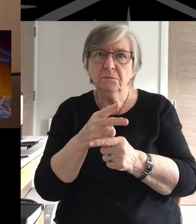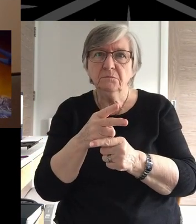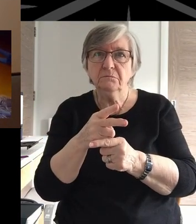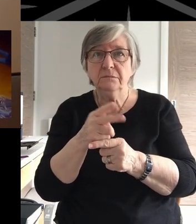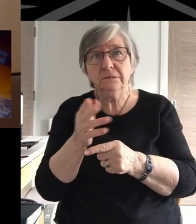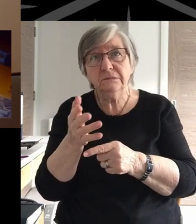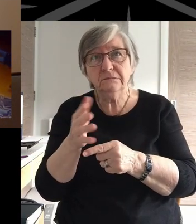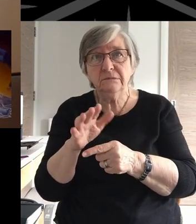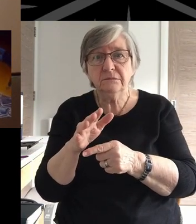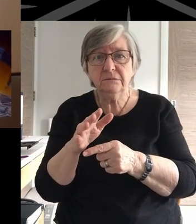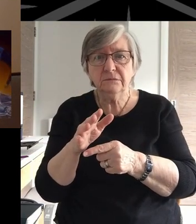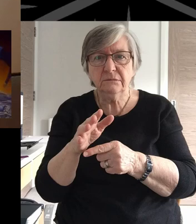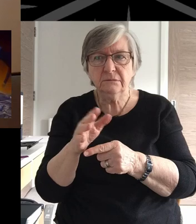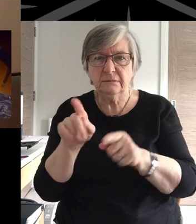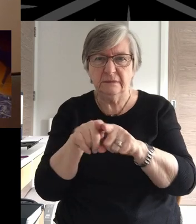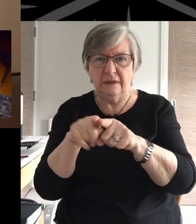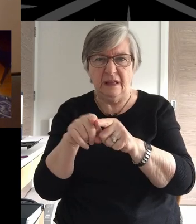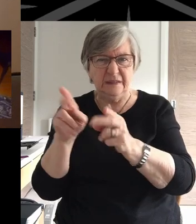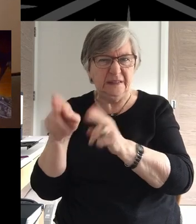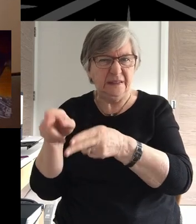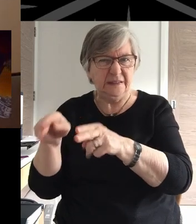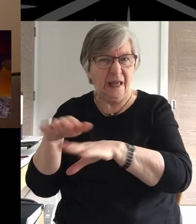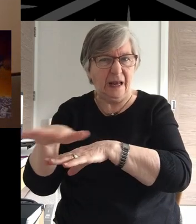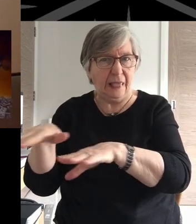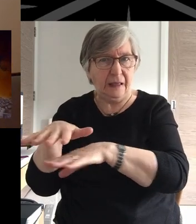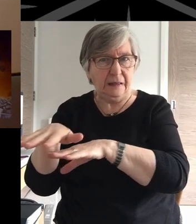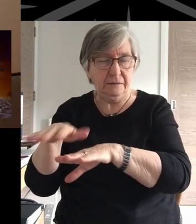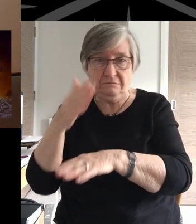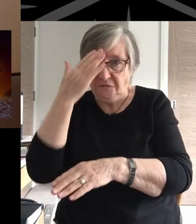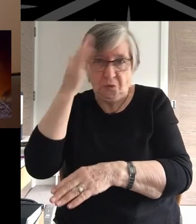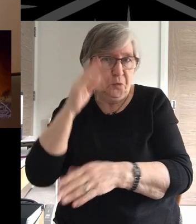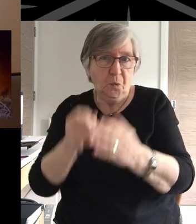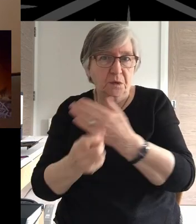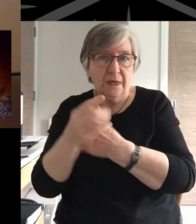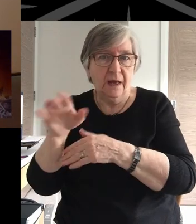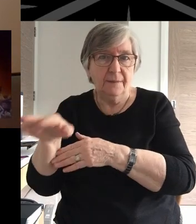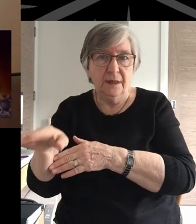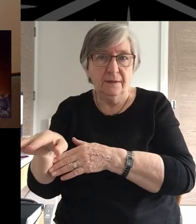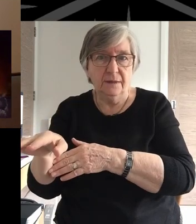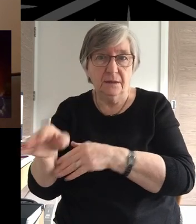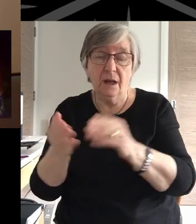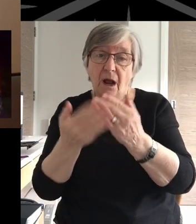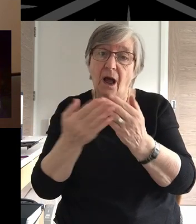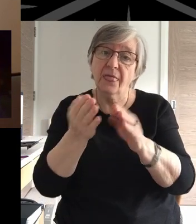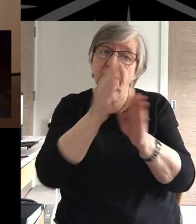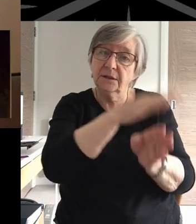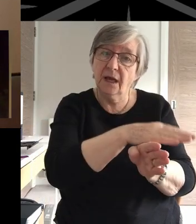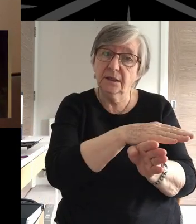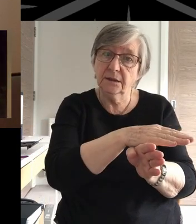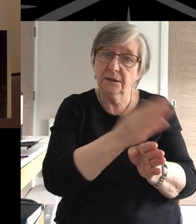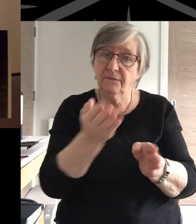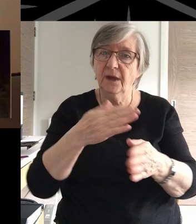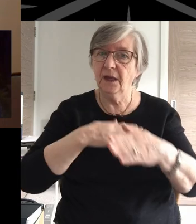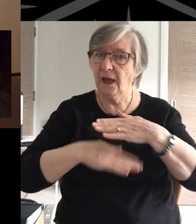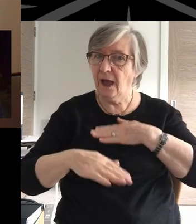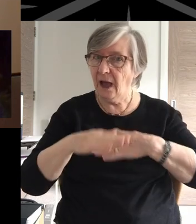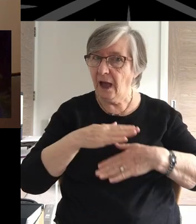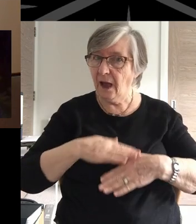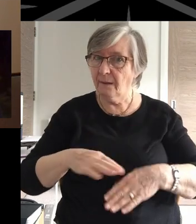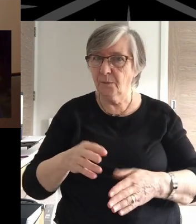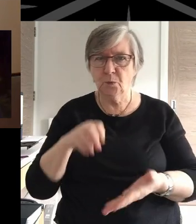very deadly. I don't know what's happening over there. And the other side looks very calm and delightful.